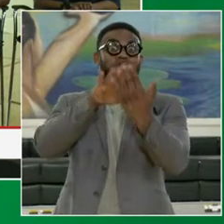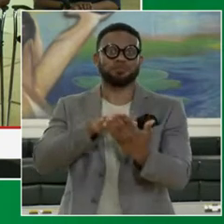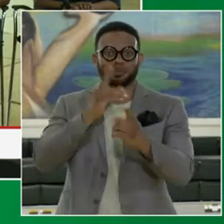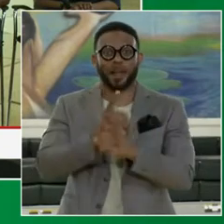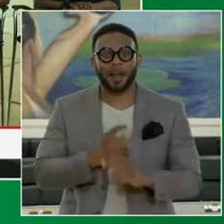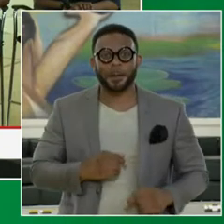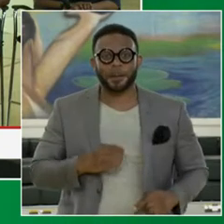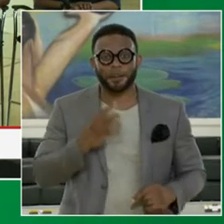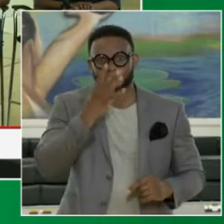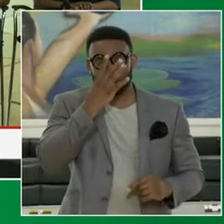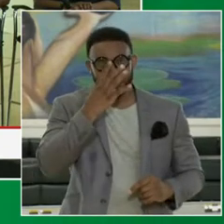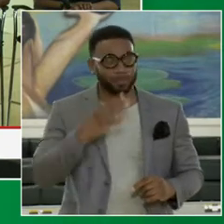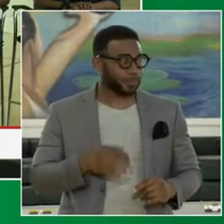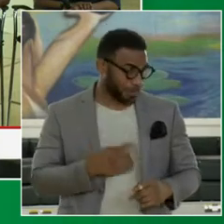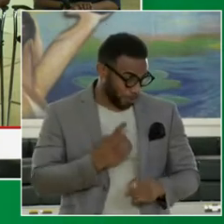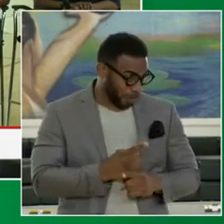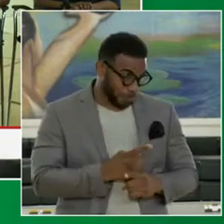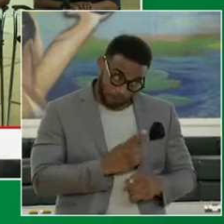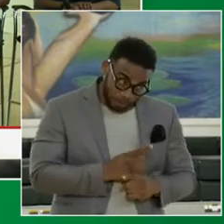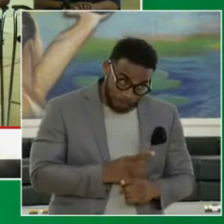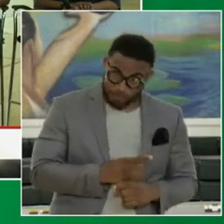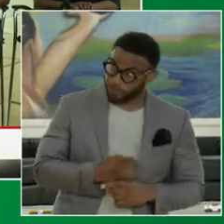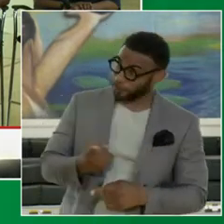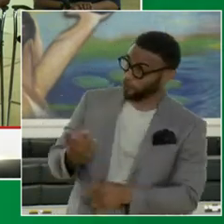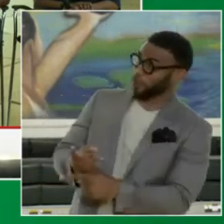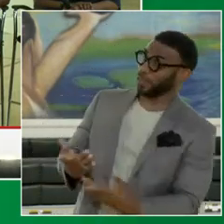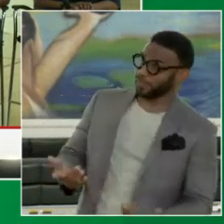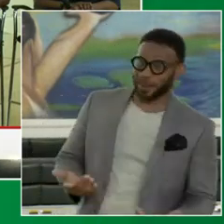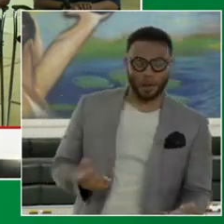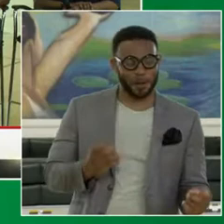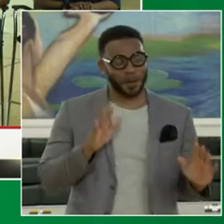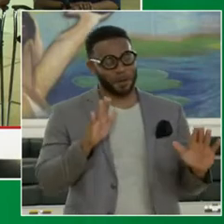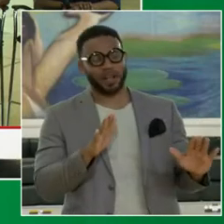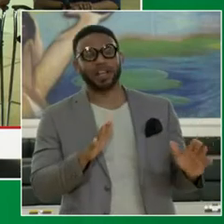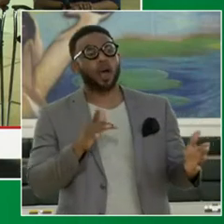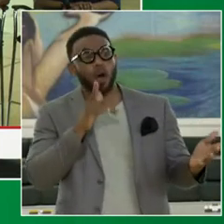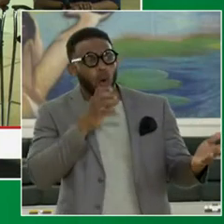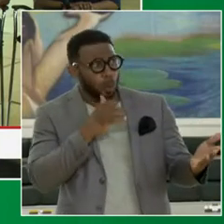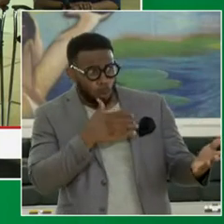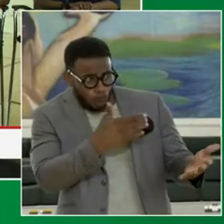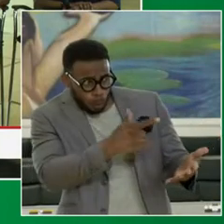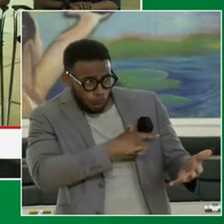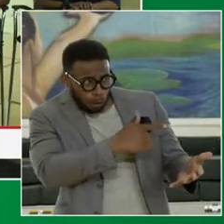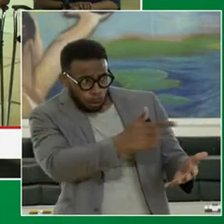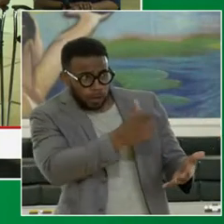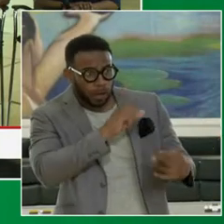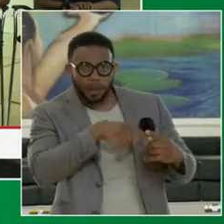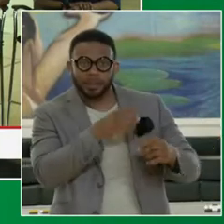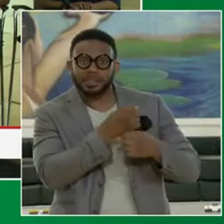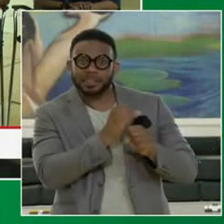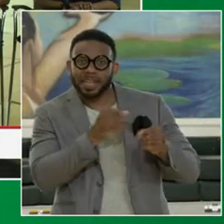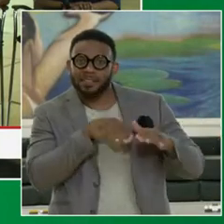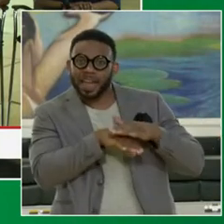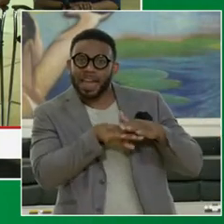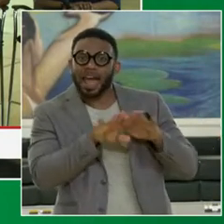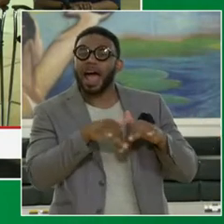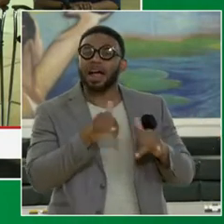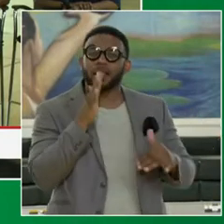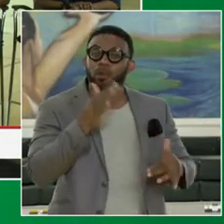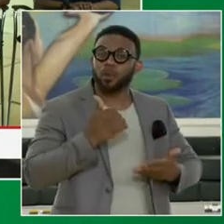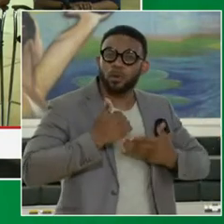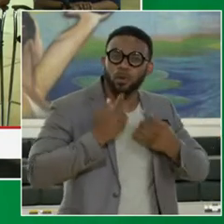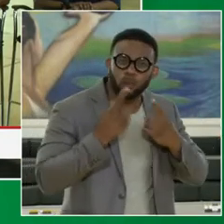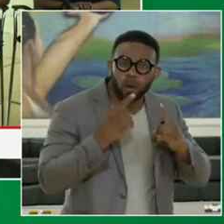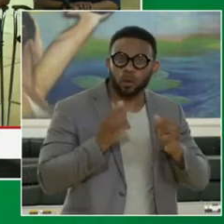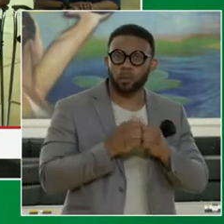back, right? That's right. Right, Deputy Mayor? That's right. All right, great. So who wants to talk to us about the safe passage and how that's going to